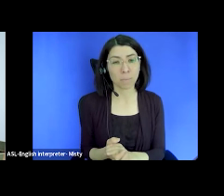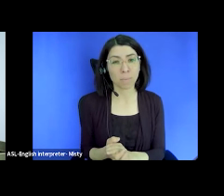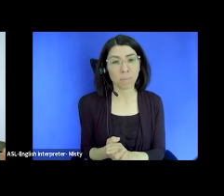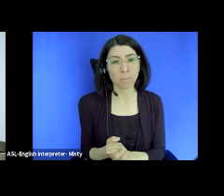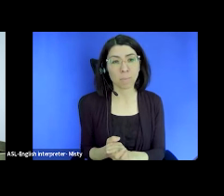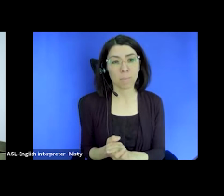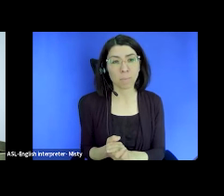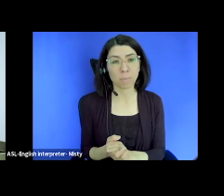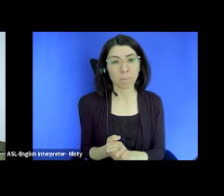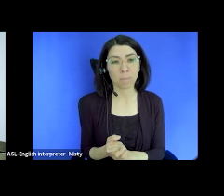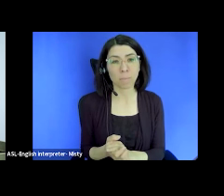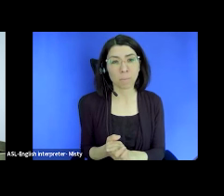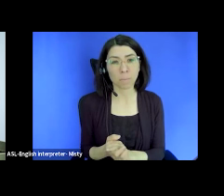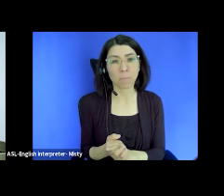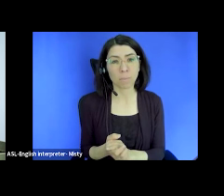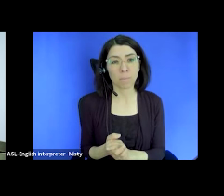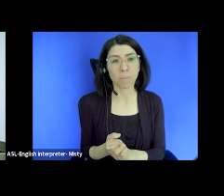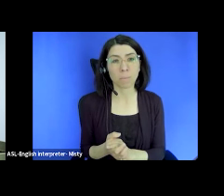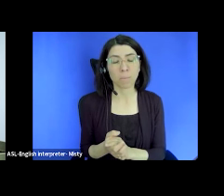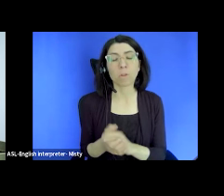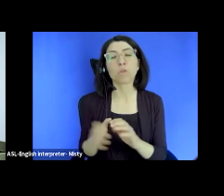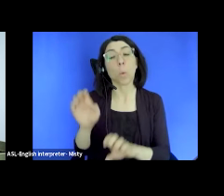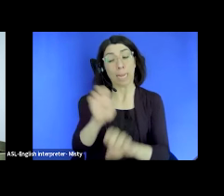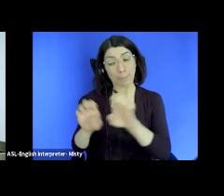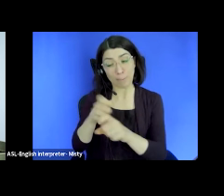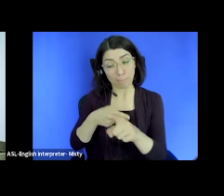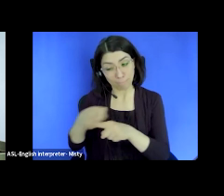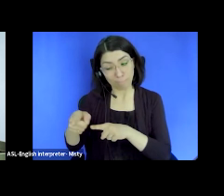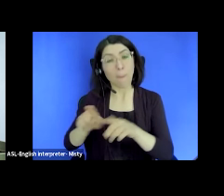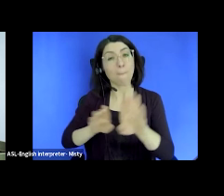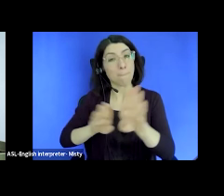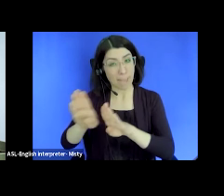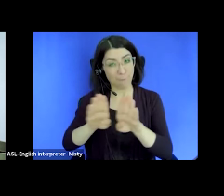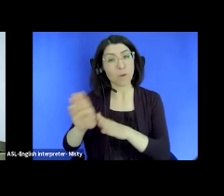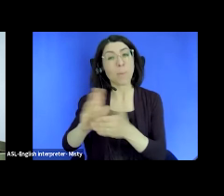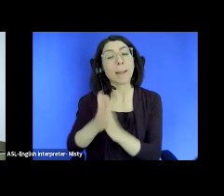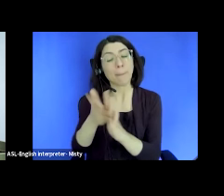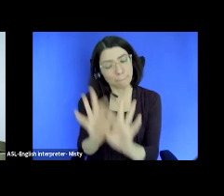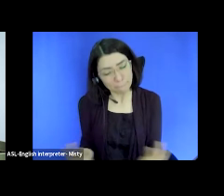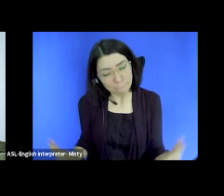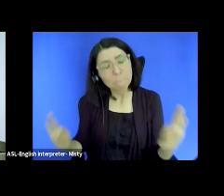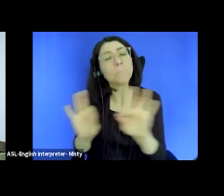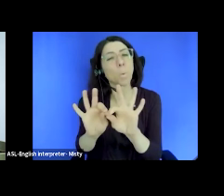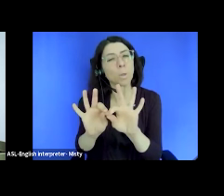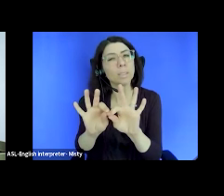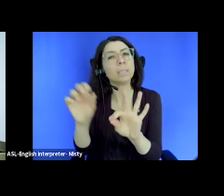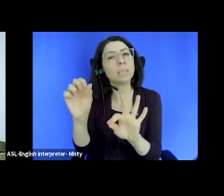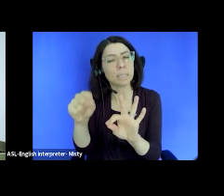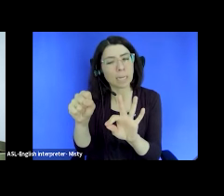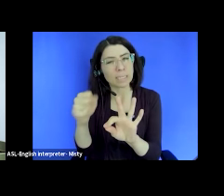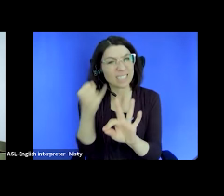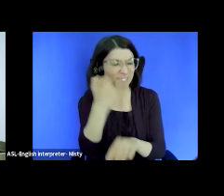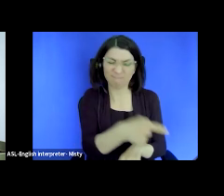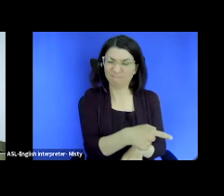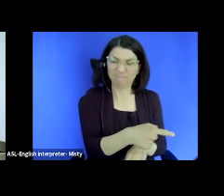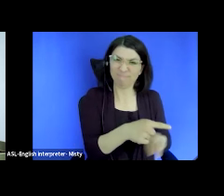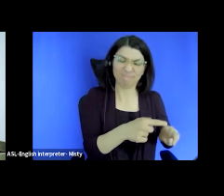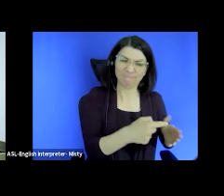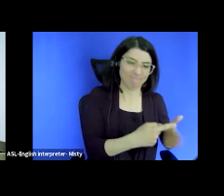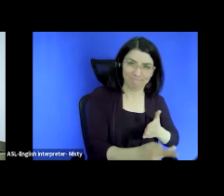So this is why behavioral experiments become really important, but also very challenging. Okay. So we insert the behavioral